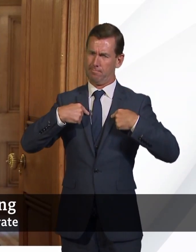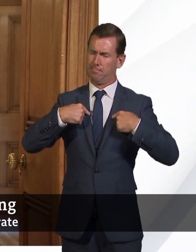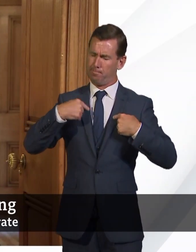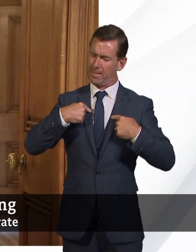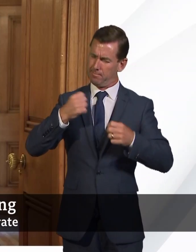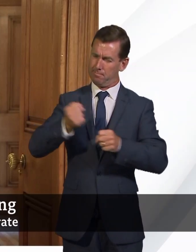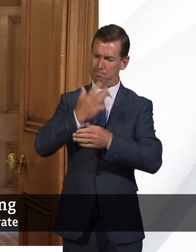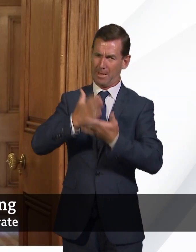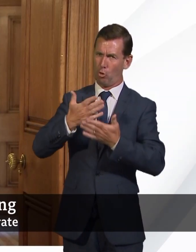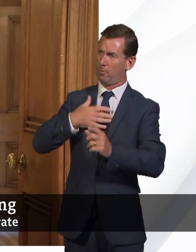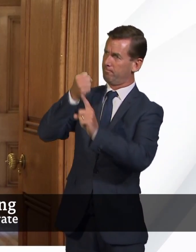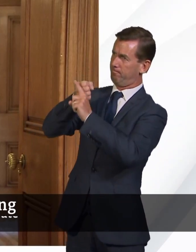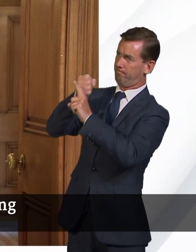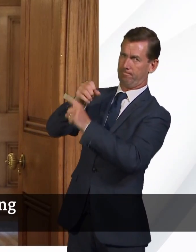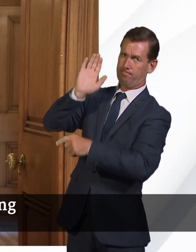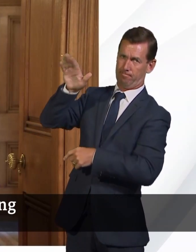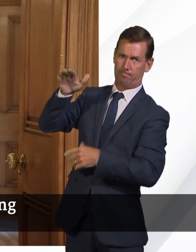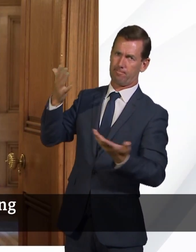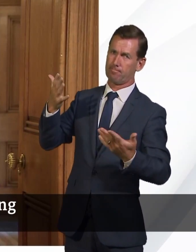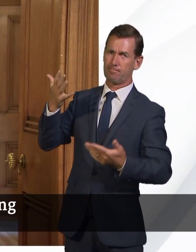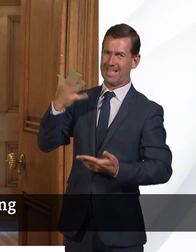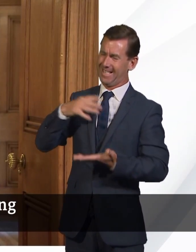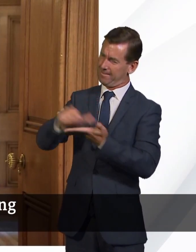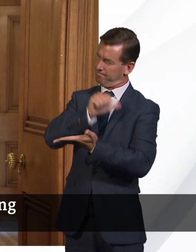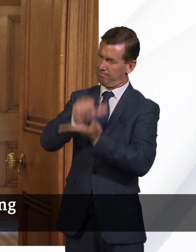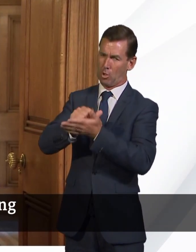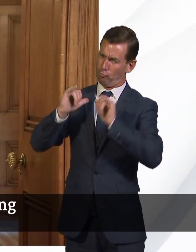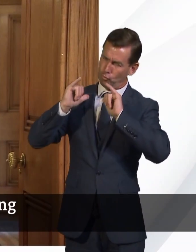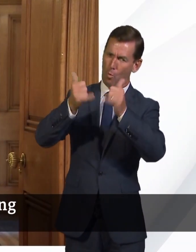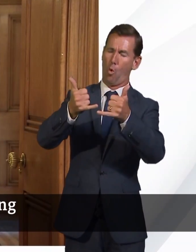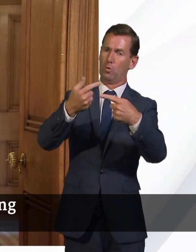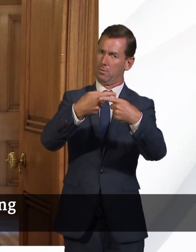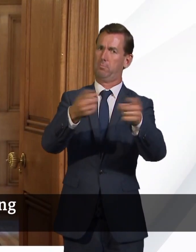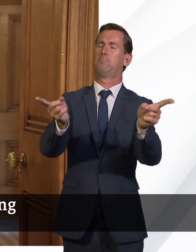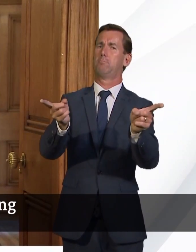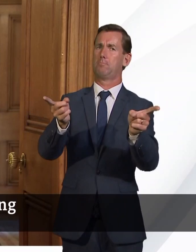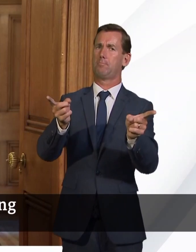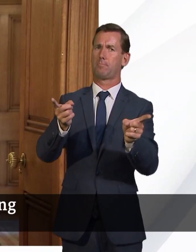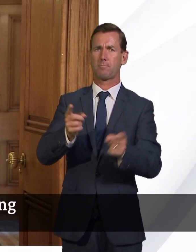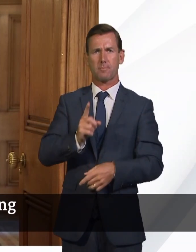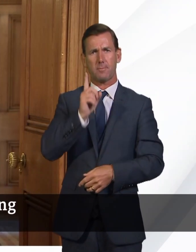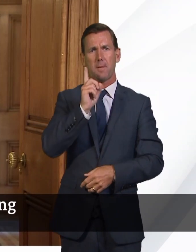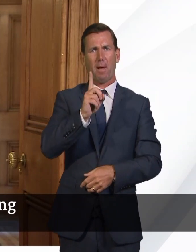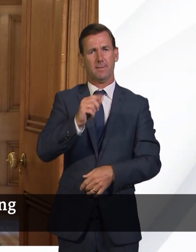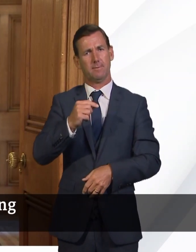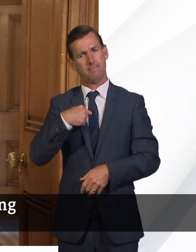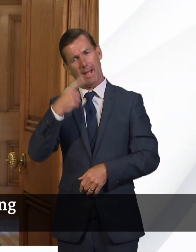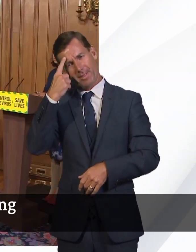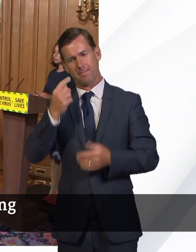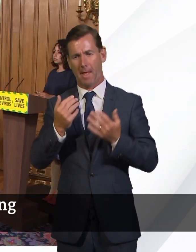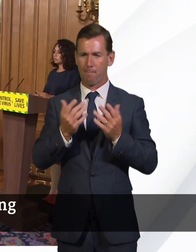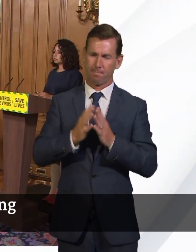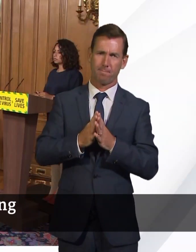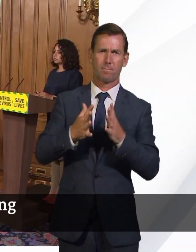sure that we fight to have that fair reward. I think it is. It's